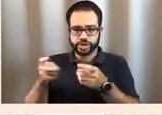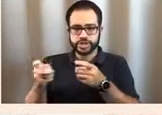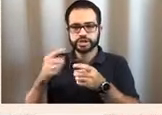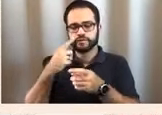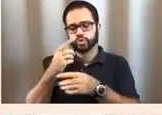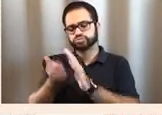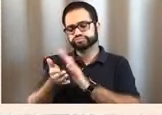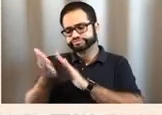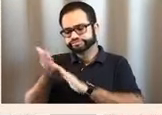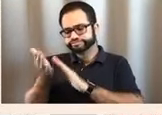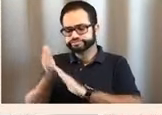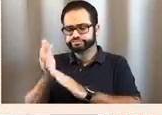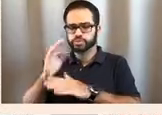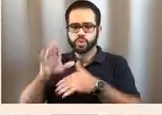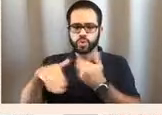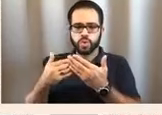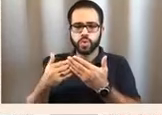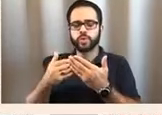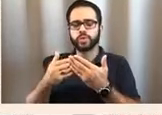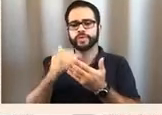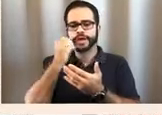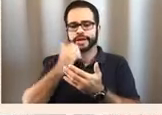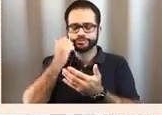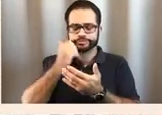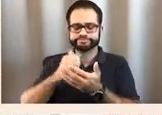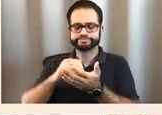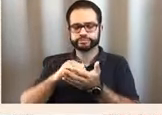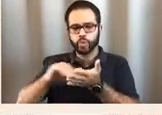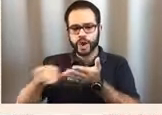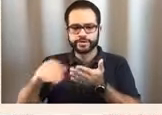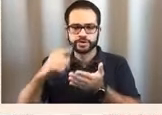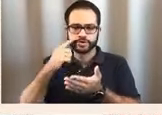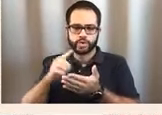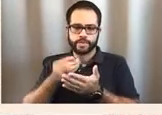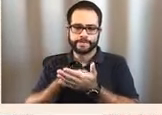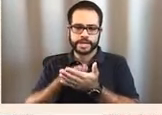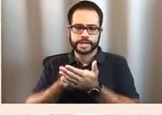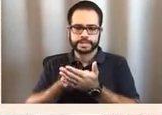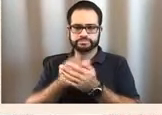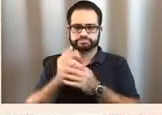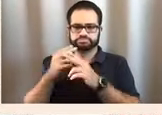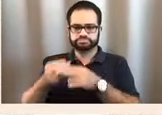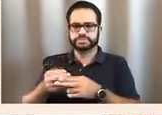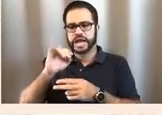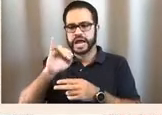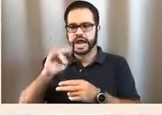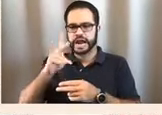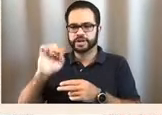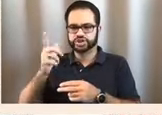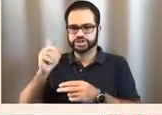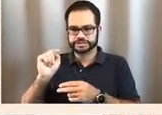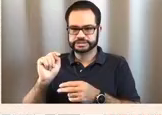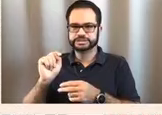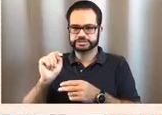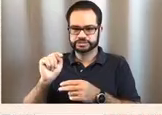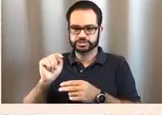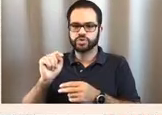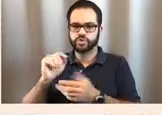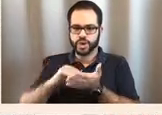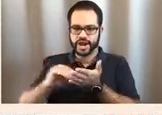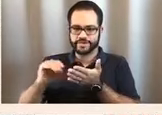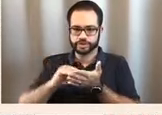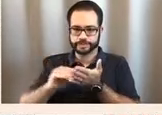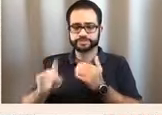iBudget Home and Community-Based Service Waiver, also referred to as the iBudget Waiver. These services allow persons